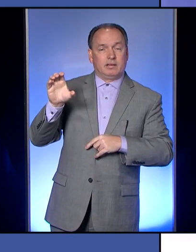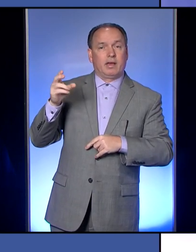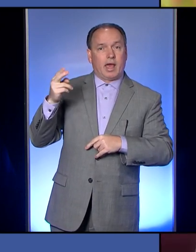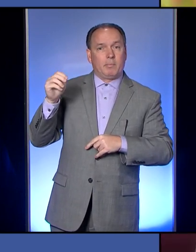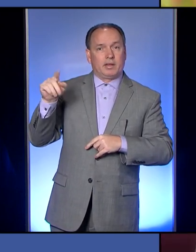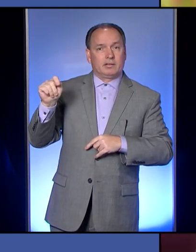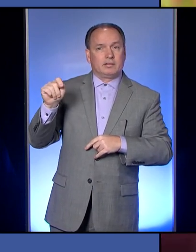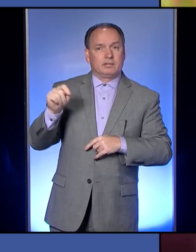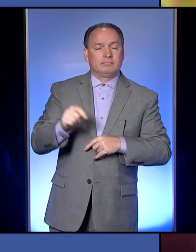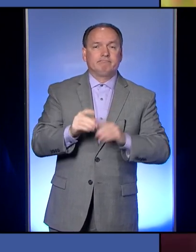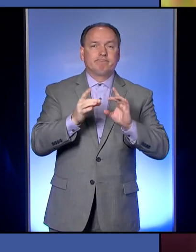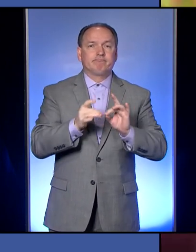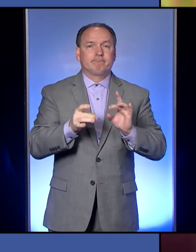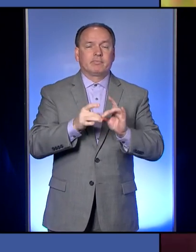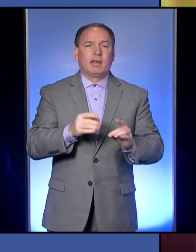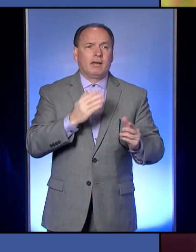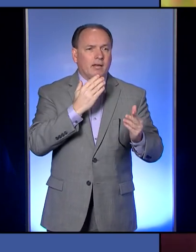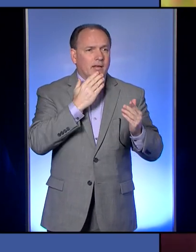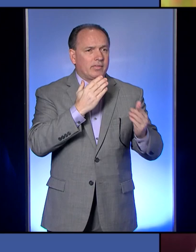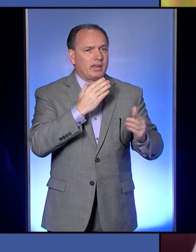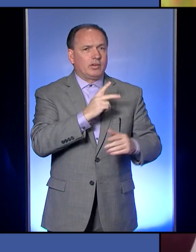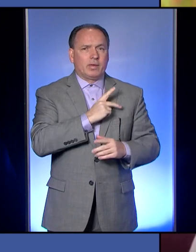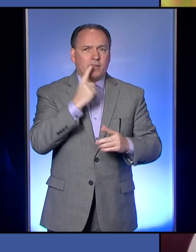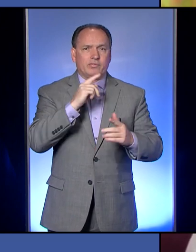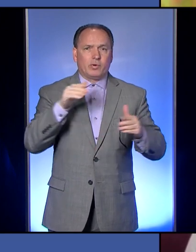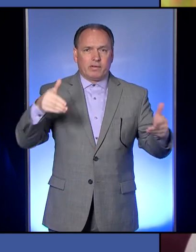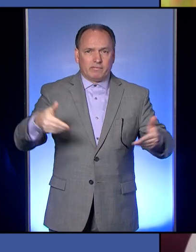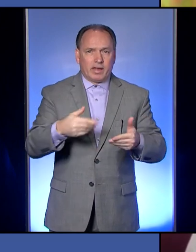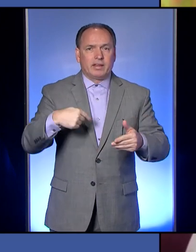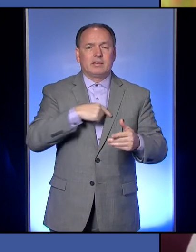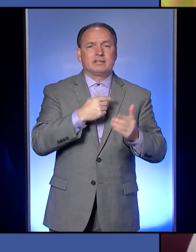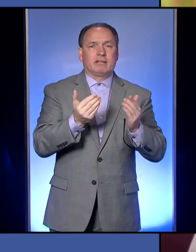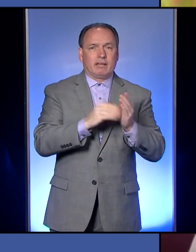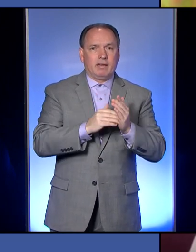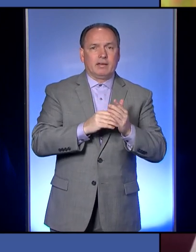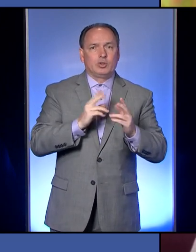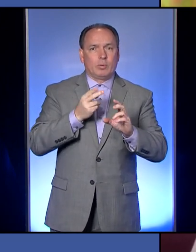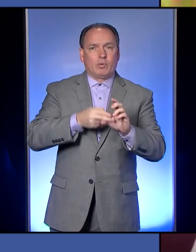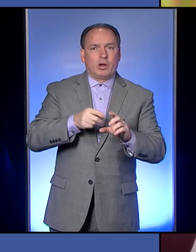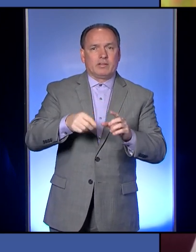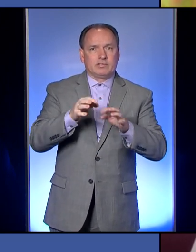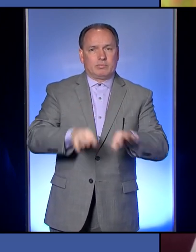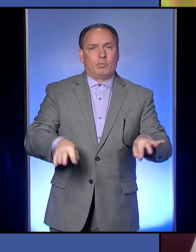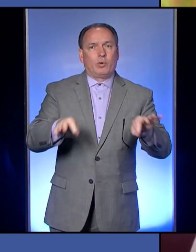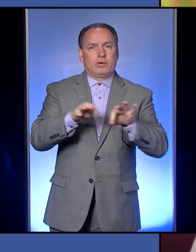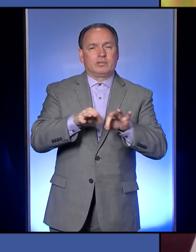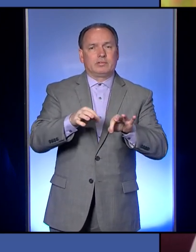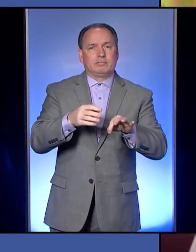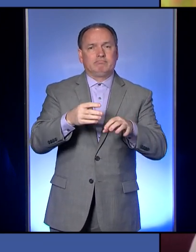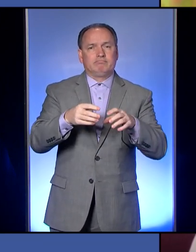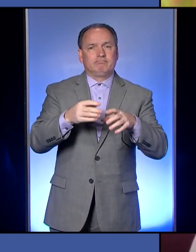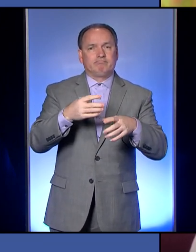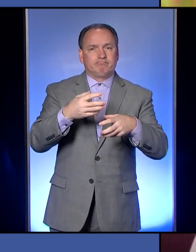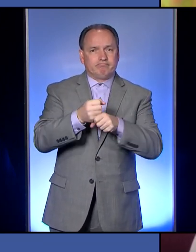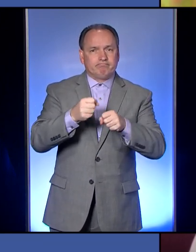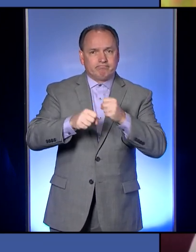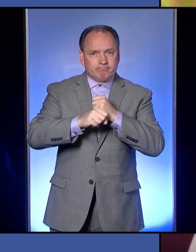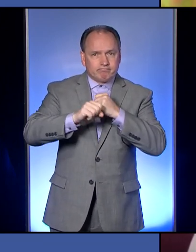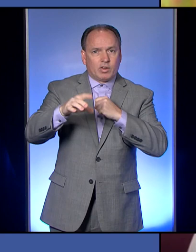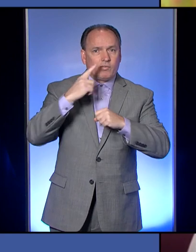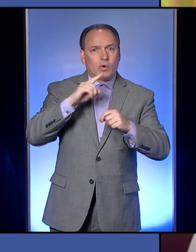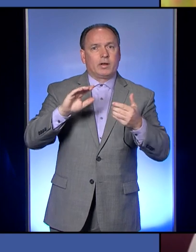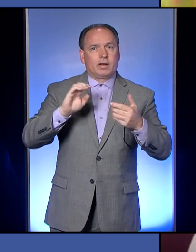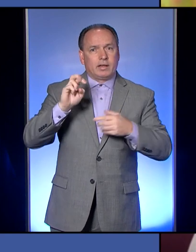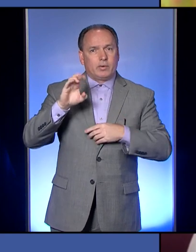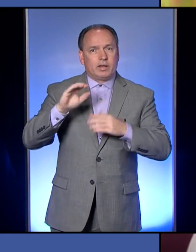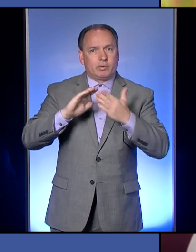afternoon, everyone. Thank you, Kathy, for inviting us once again to be part of this important briefing for the Erie community. If